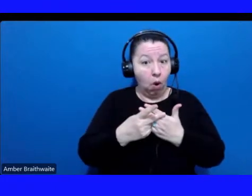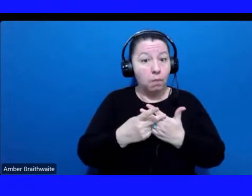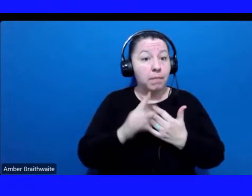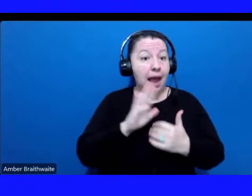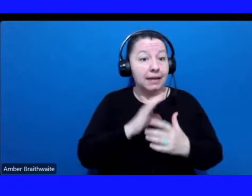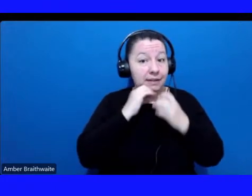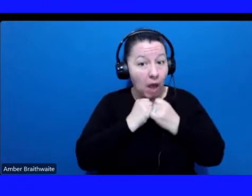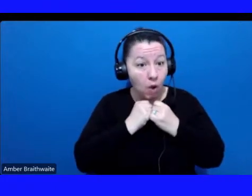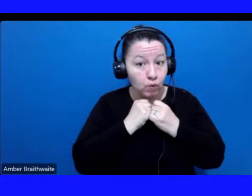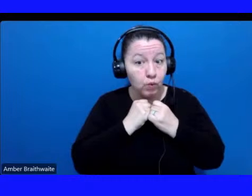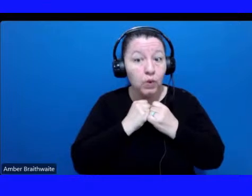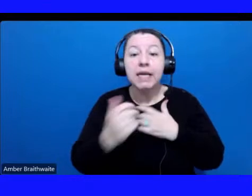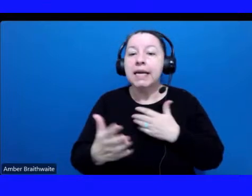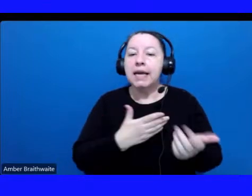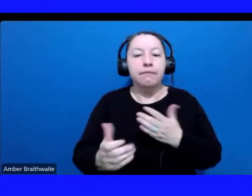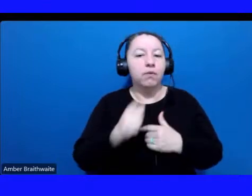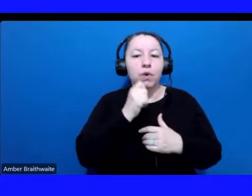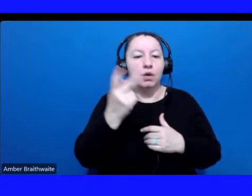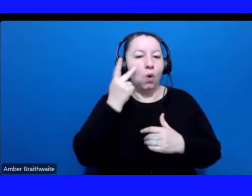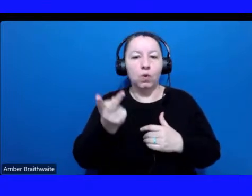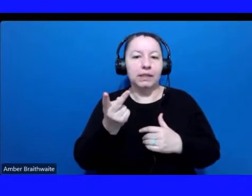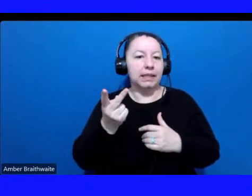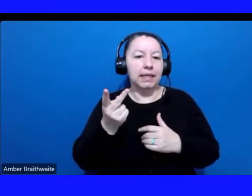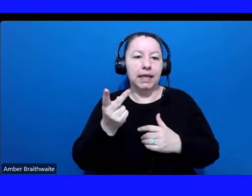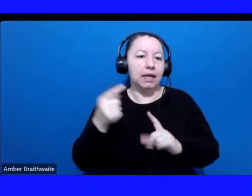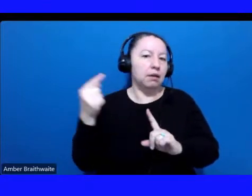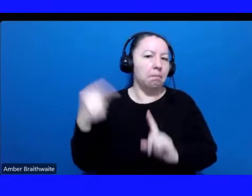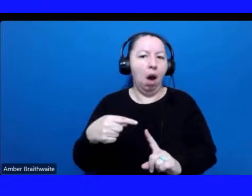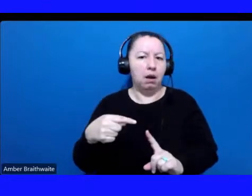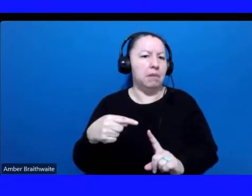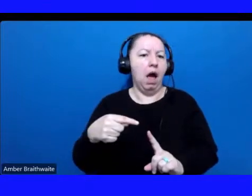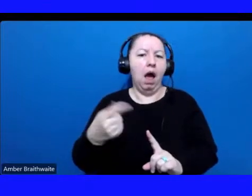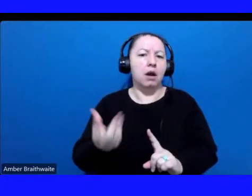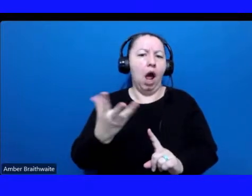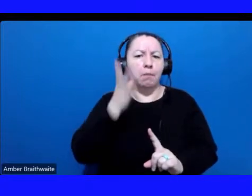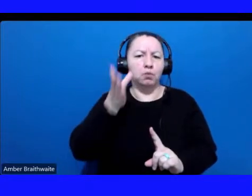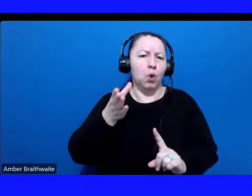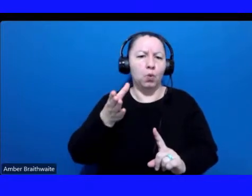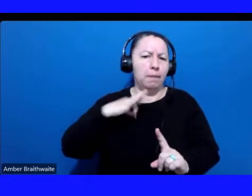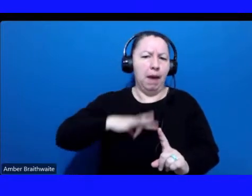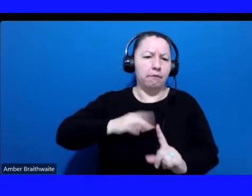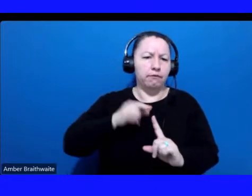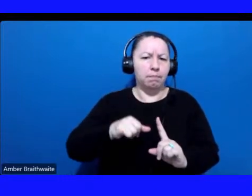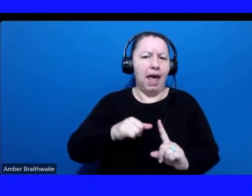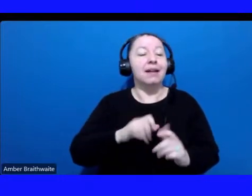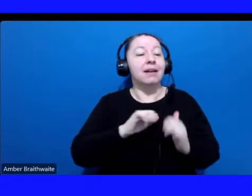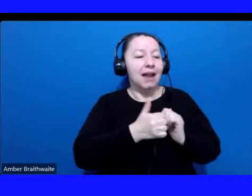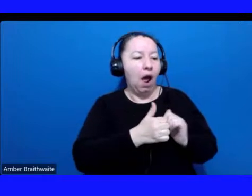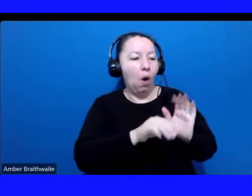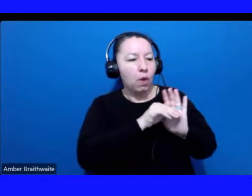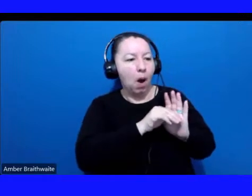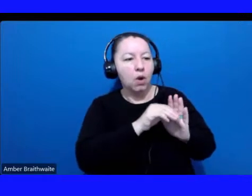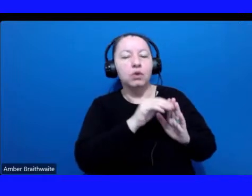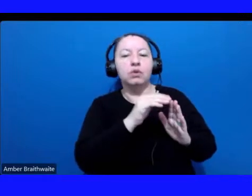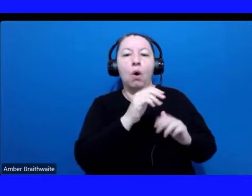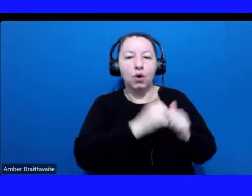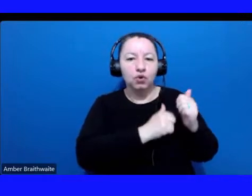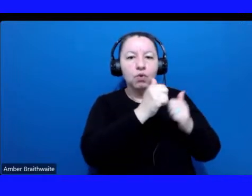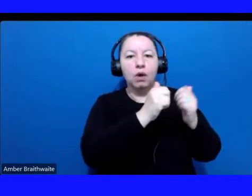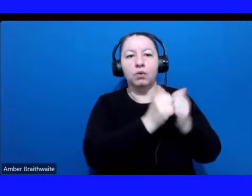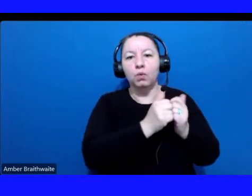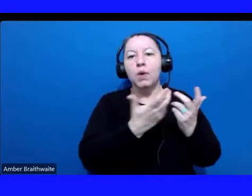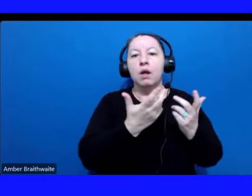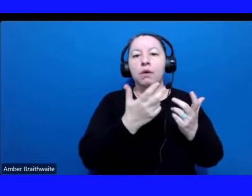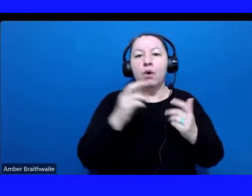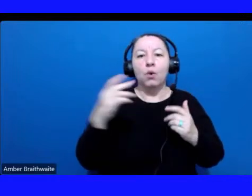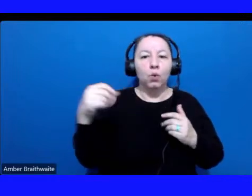about integrating services. And many times, it's not only a challenge to integrate them, but how to pay